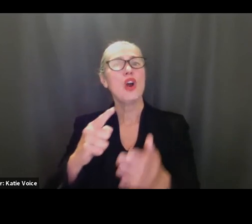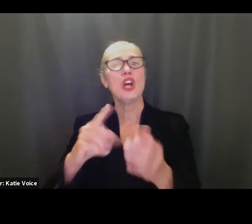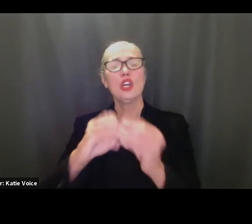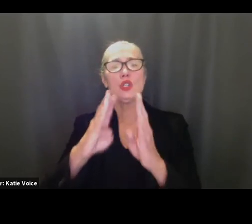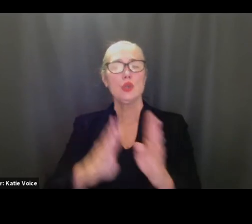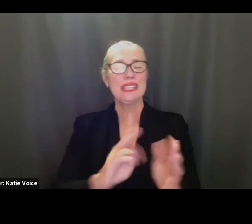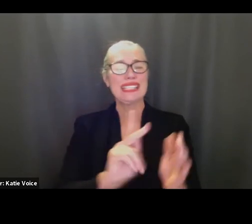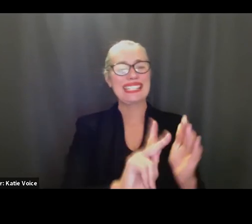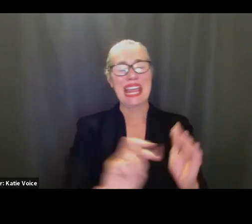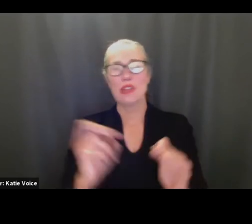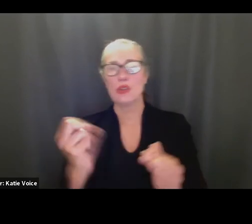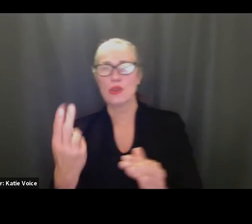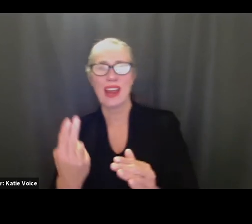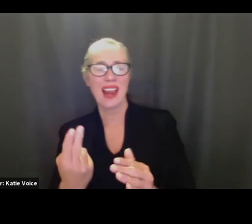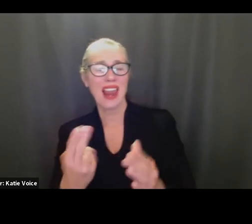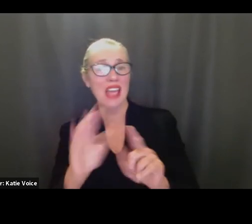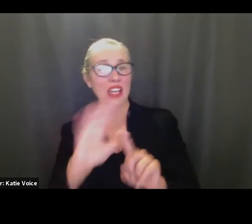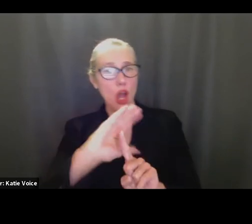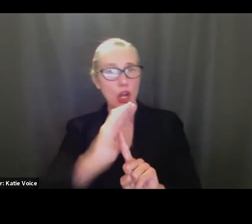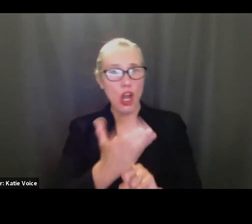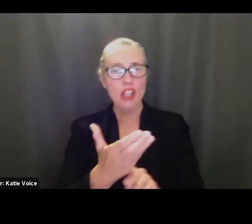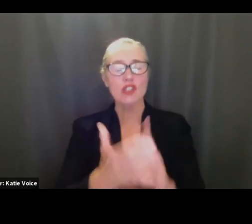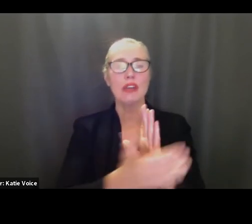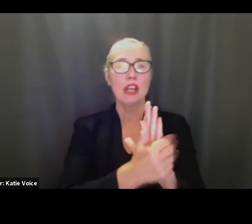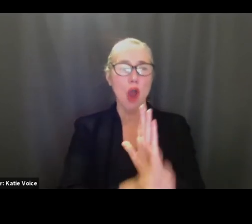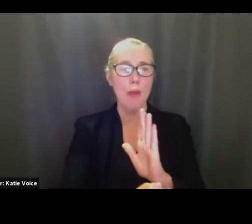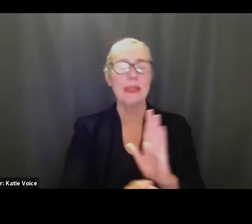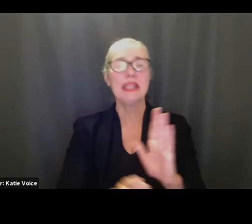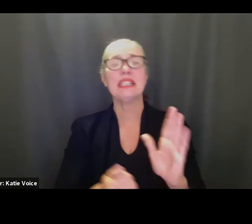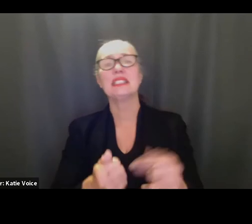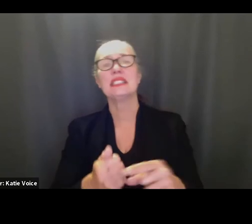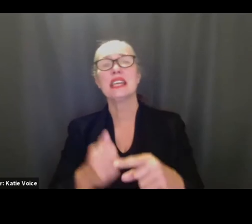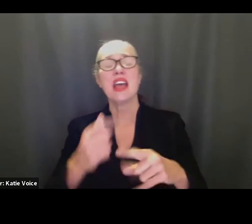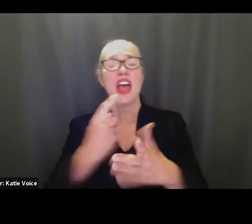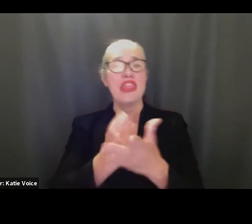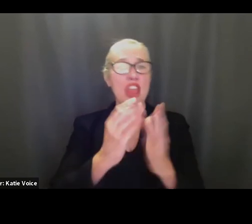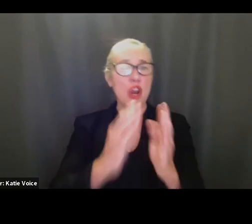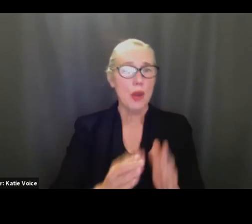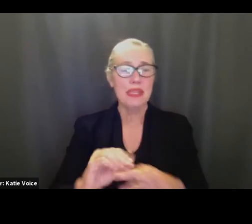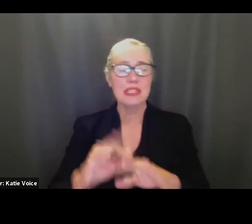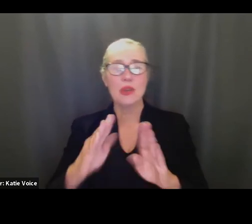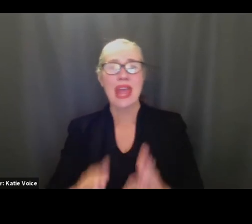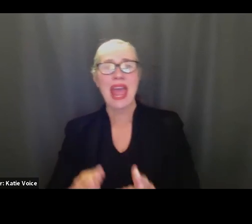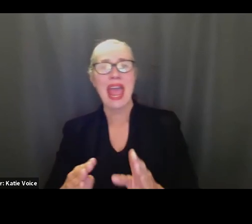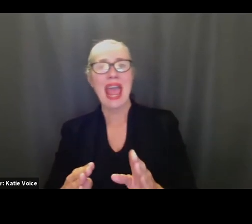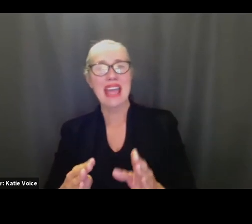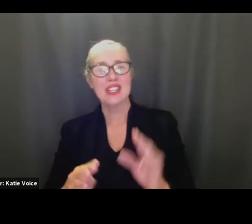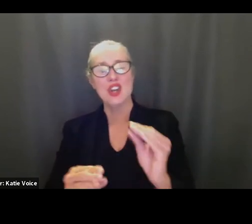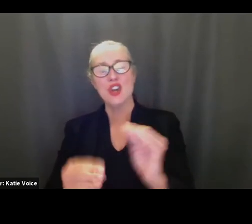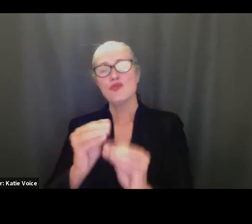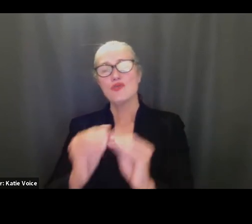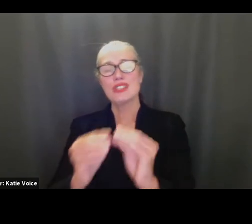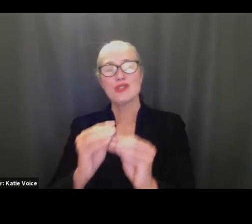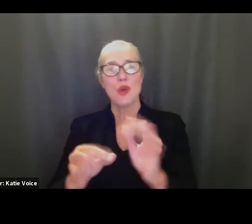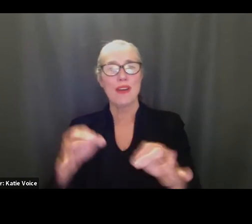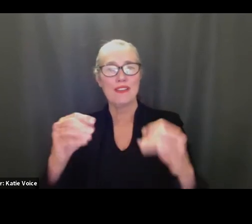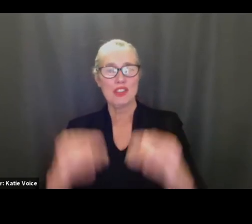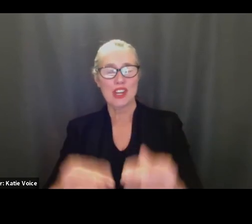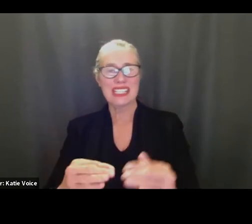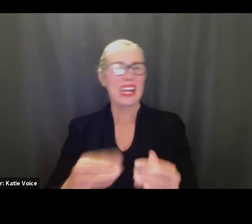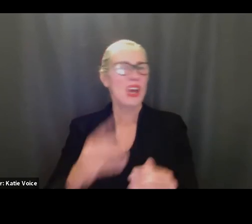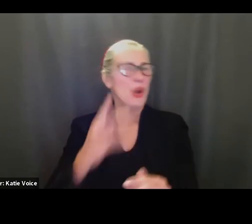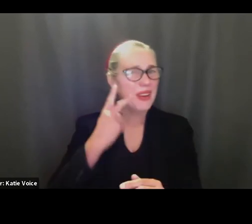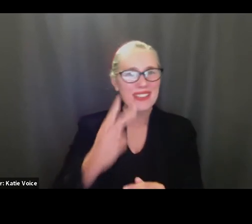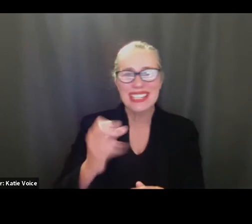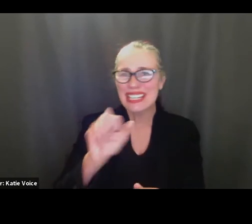competent mental health resources therapists and restorative justice training school boards across our county are seeing the research that sros do